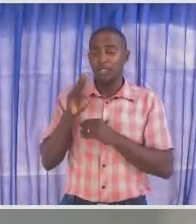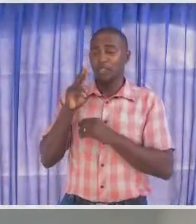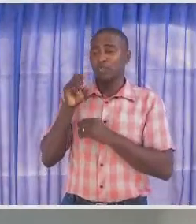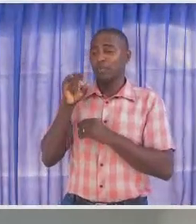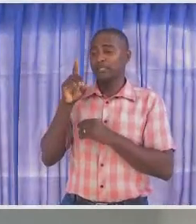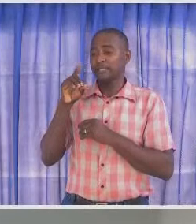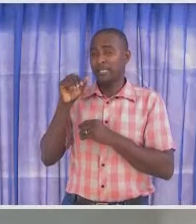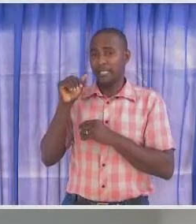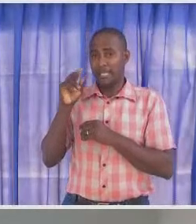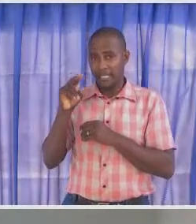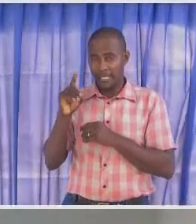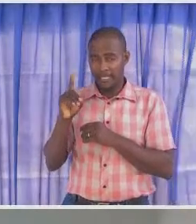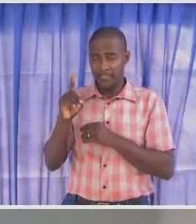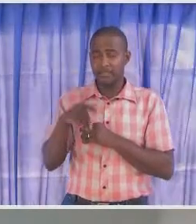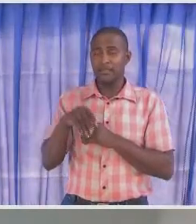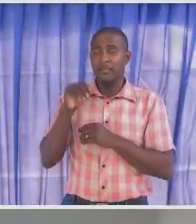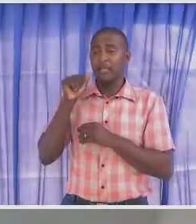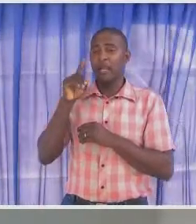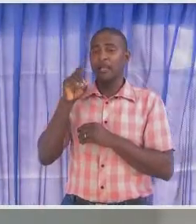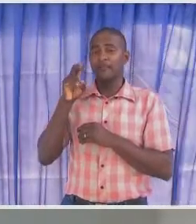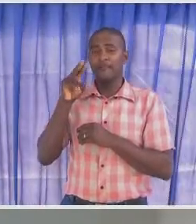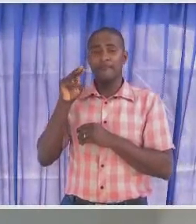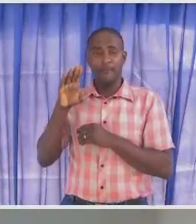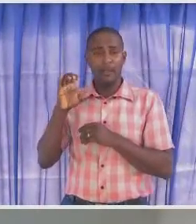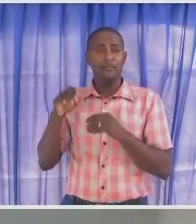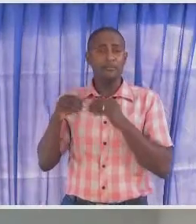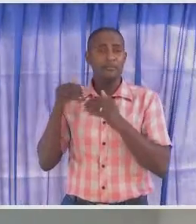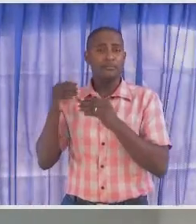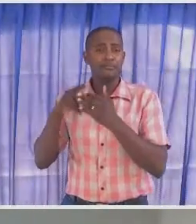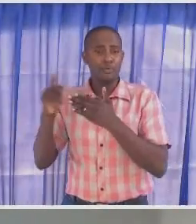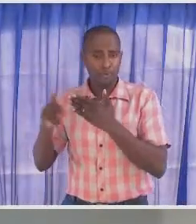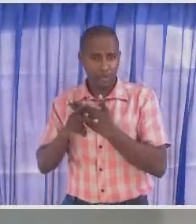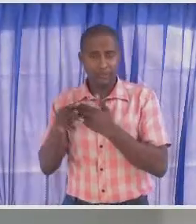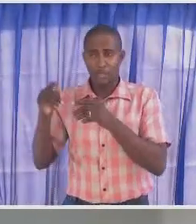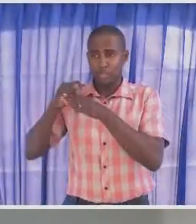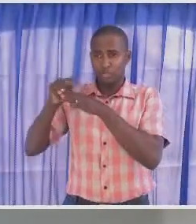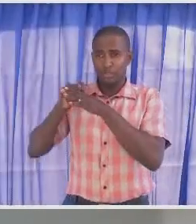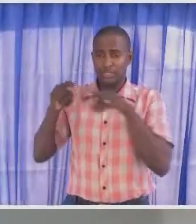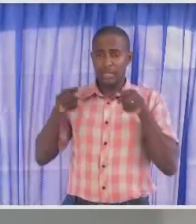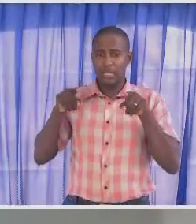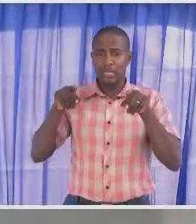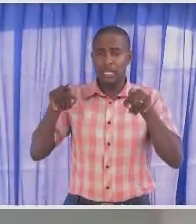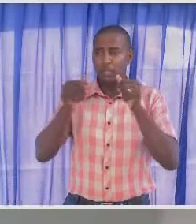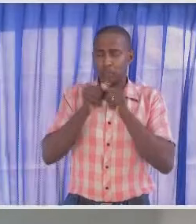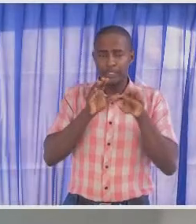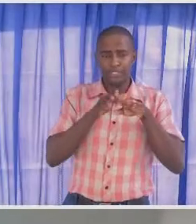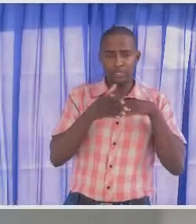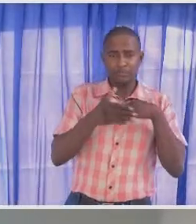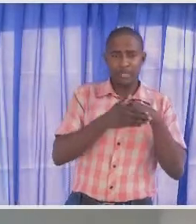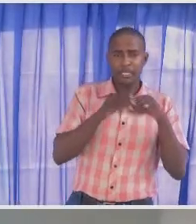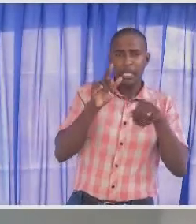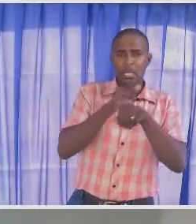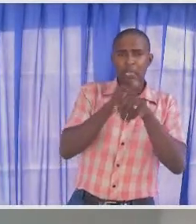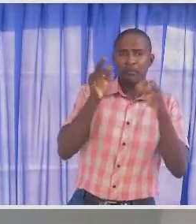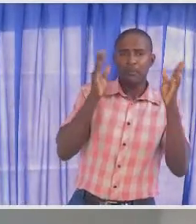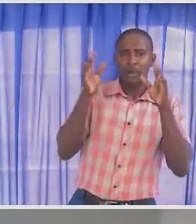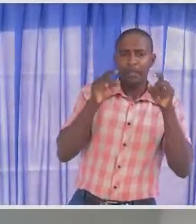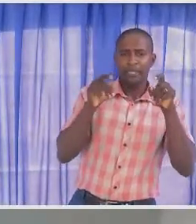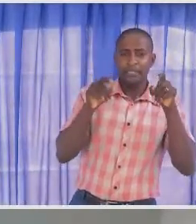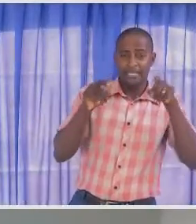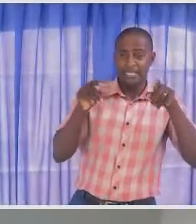Advanced Program for the training initiatives aligned to Jamaica's labor market needs. We